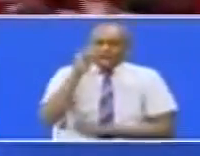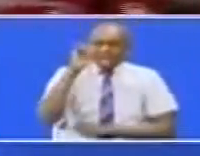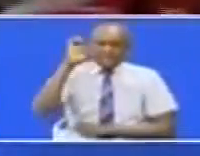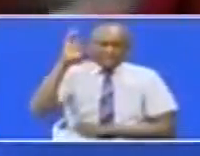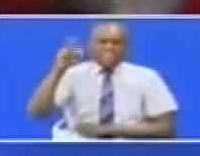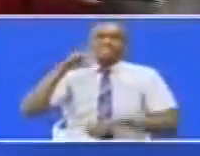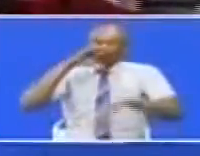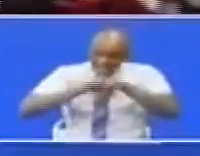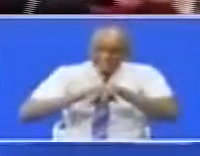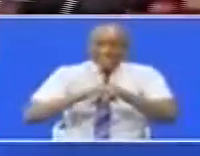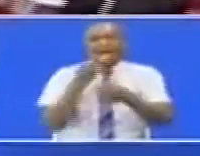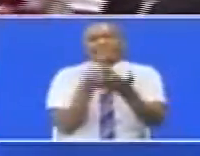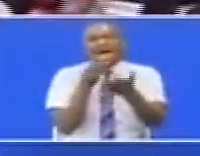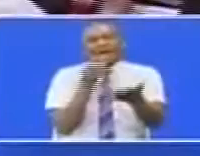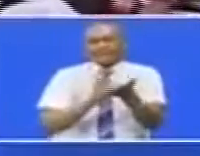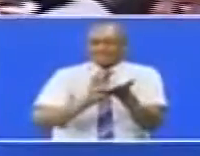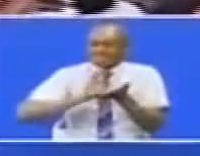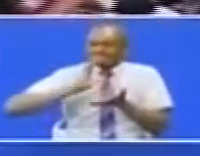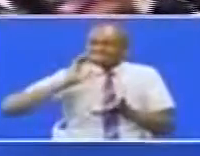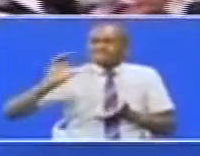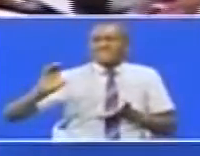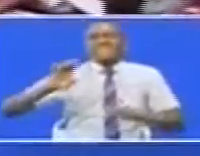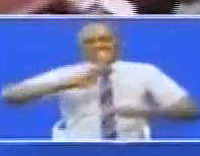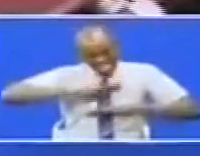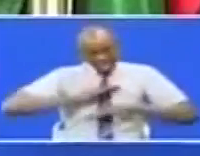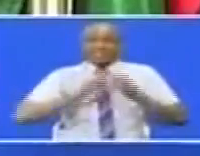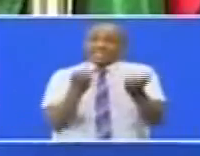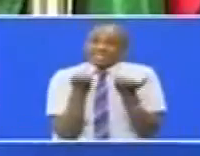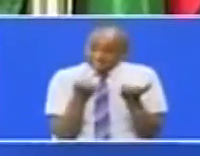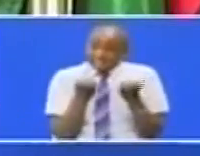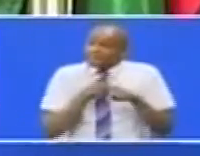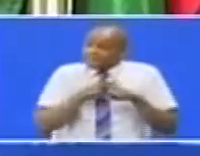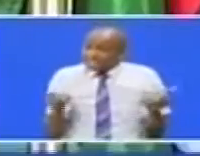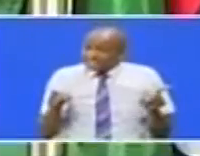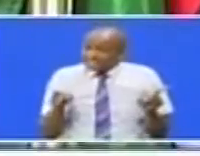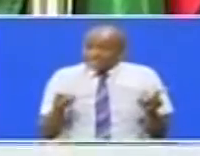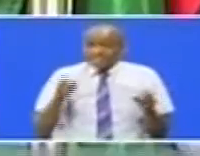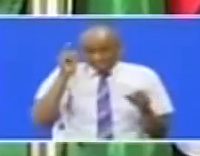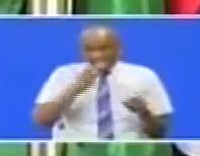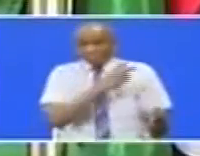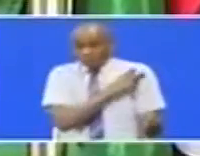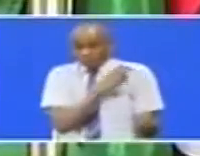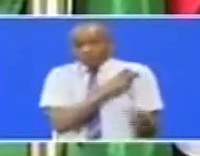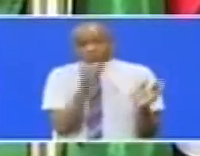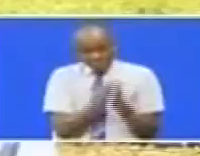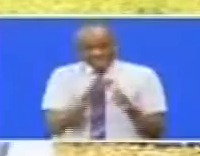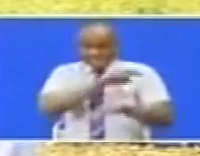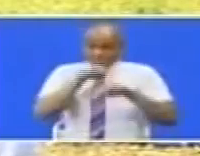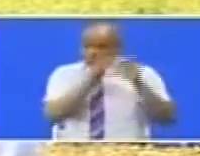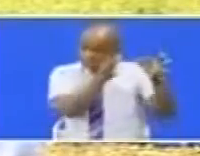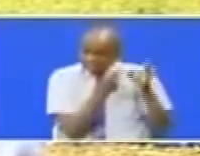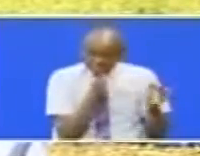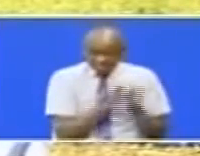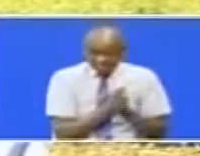IEBC gets the amount of money they need, but in consultation with the National Treasury.